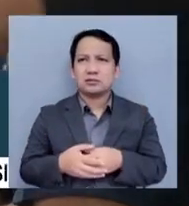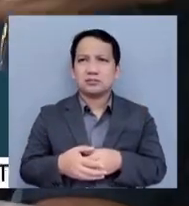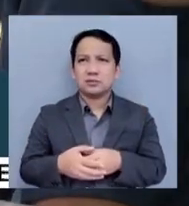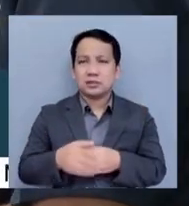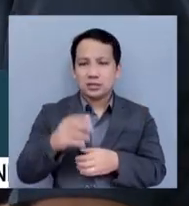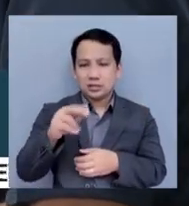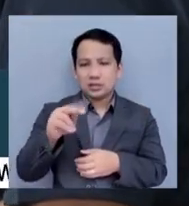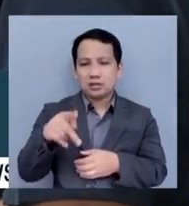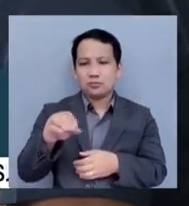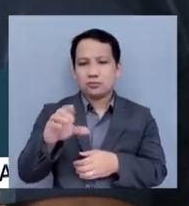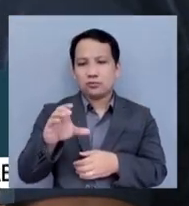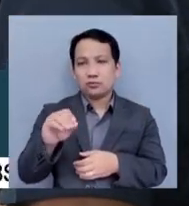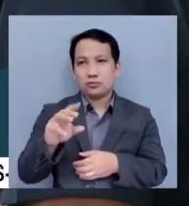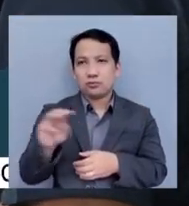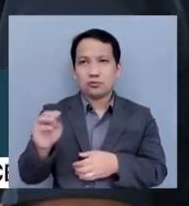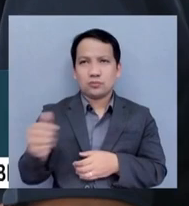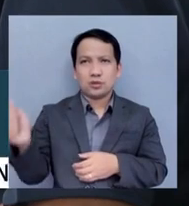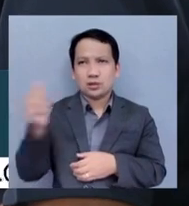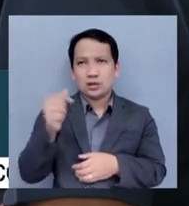the hierarchy of